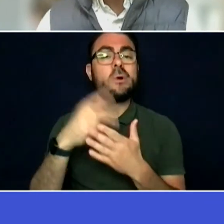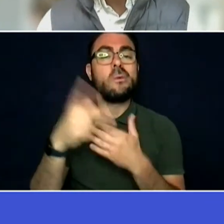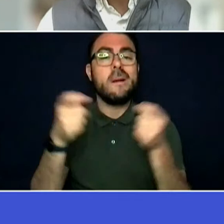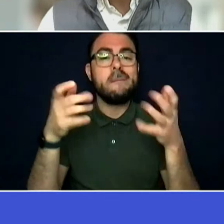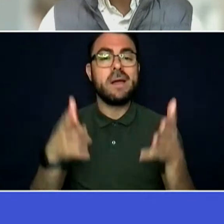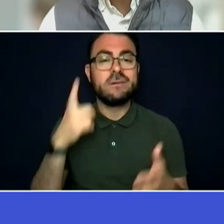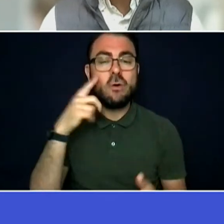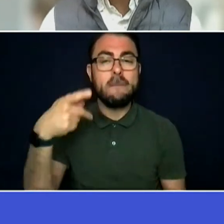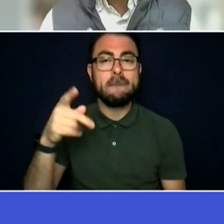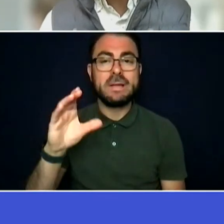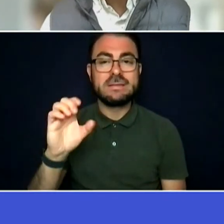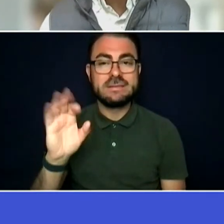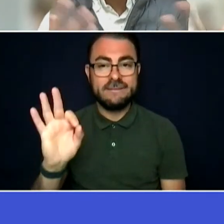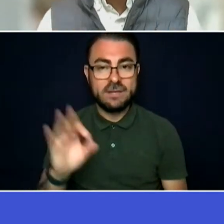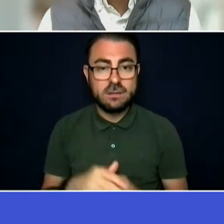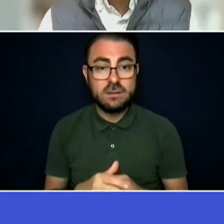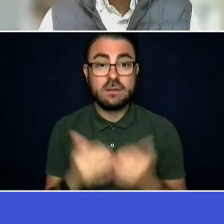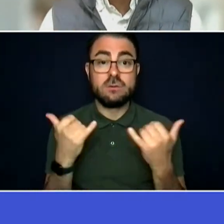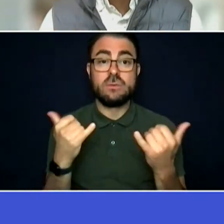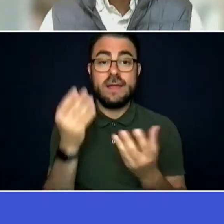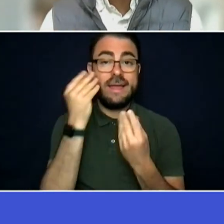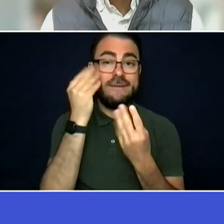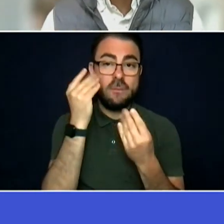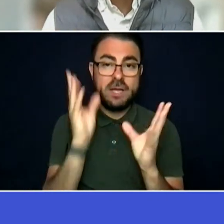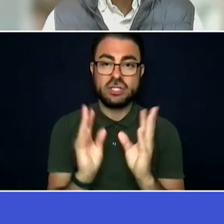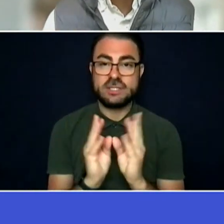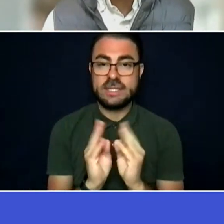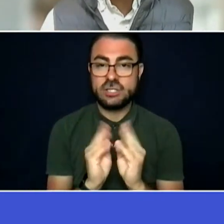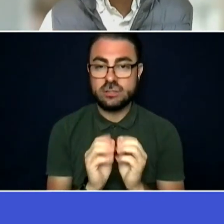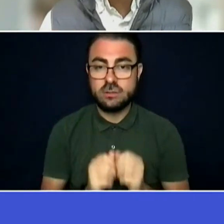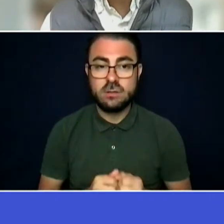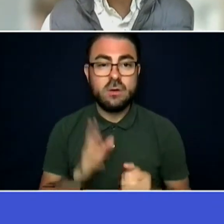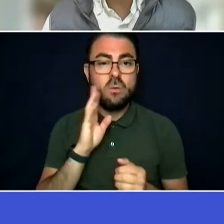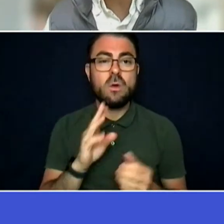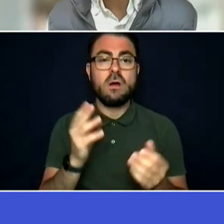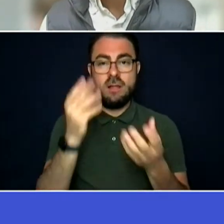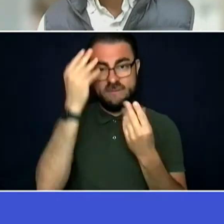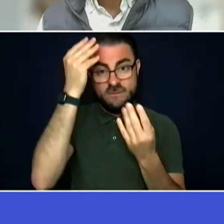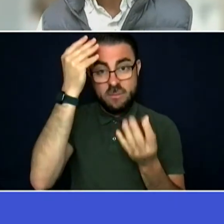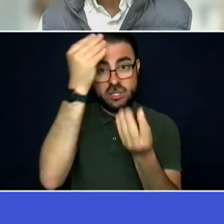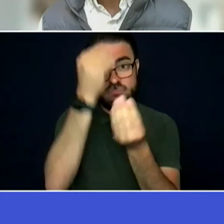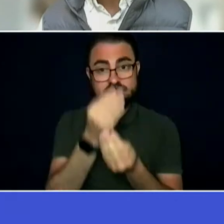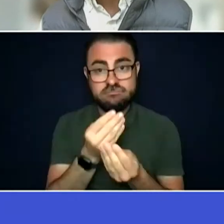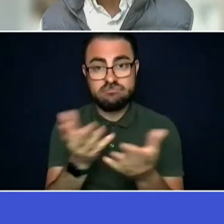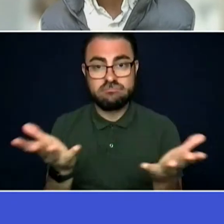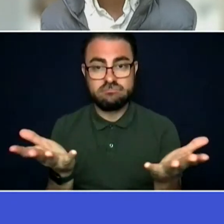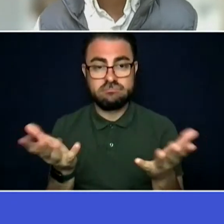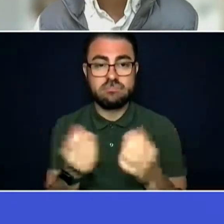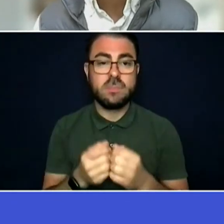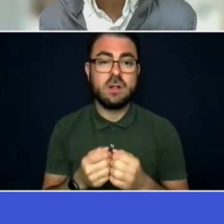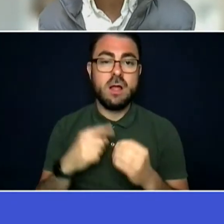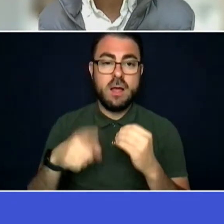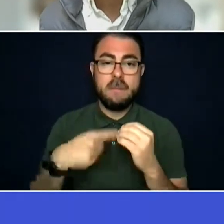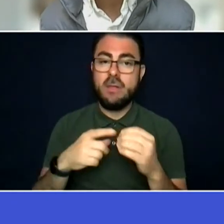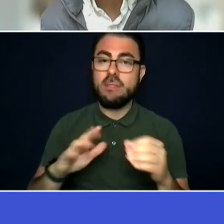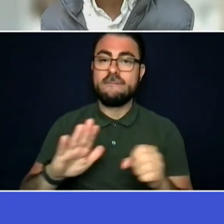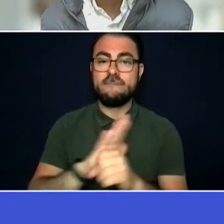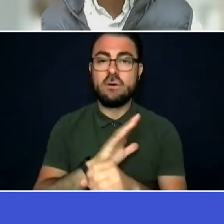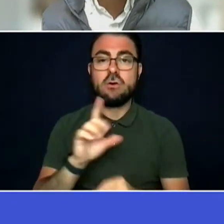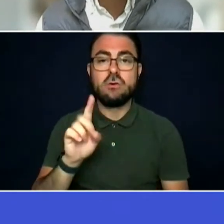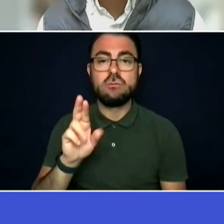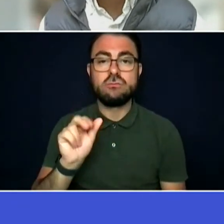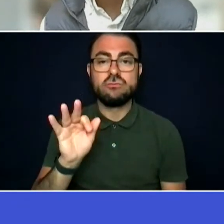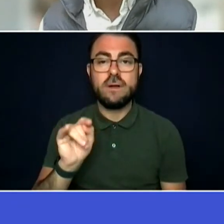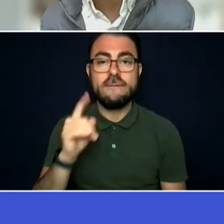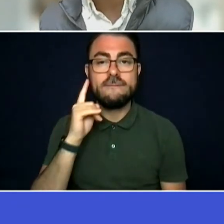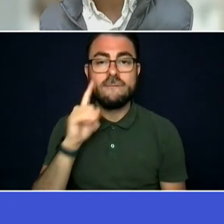Today, this is our information session, largely where we're going to be sharing information out to you all on the full draft of the climate investment plan,